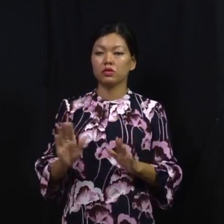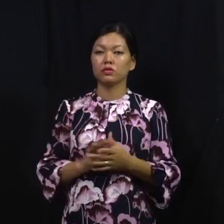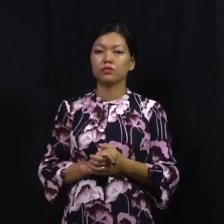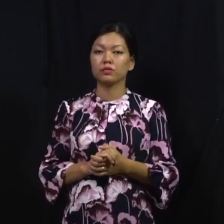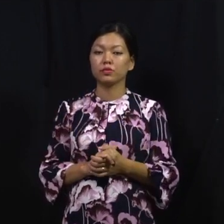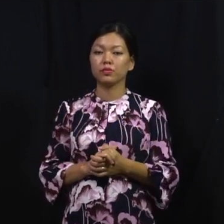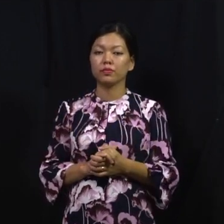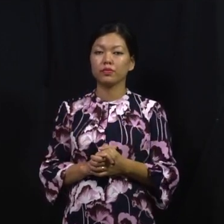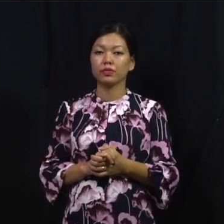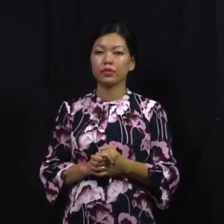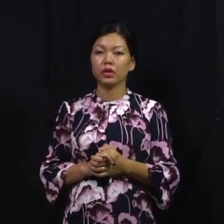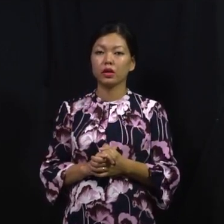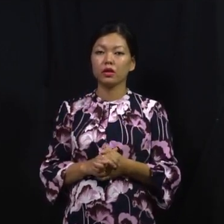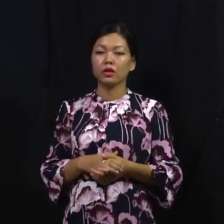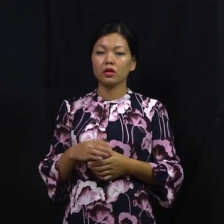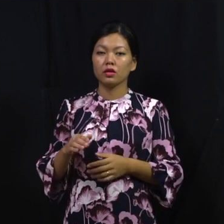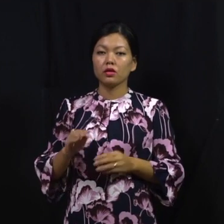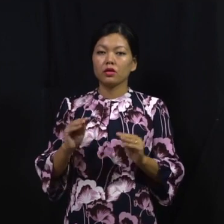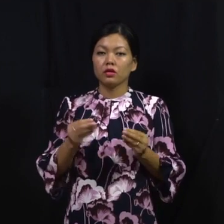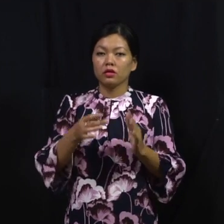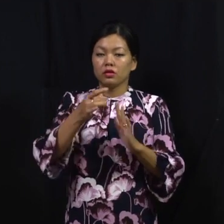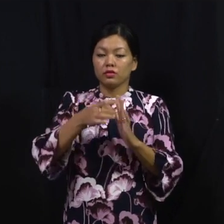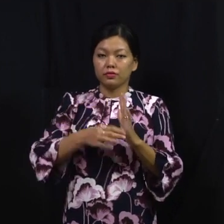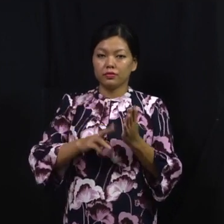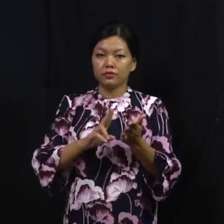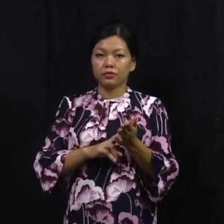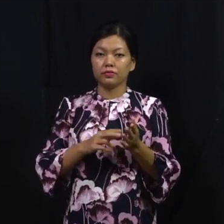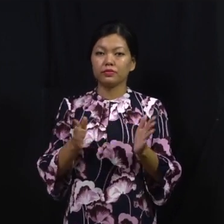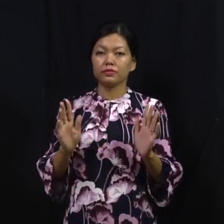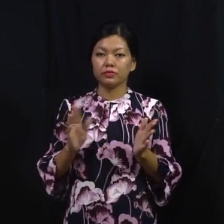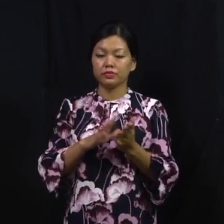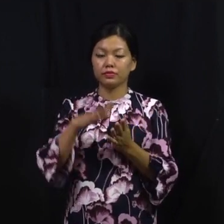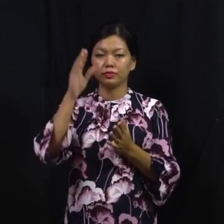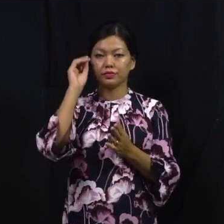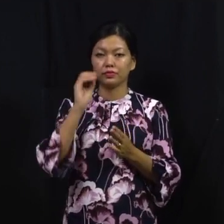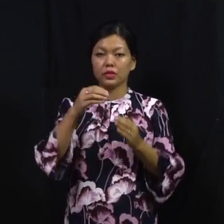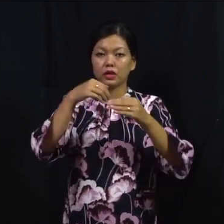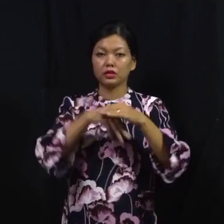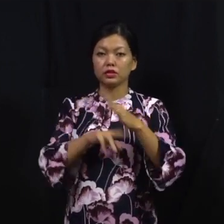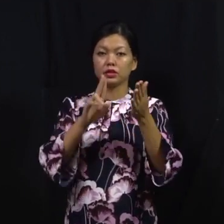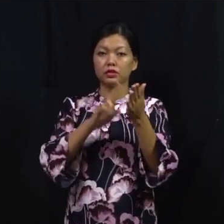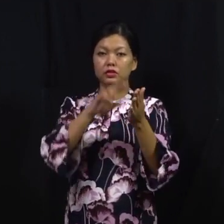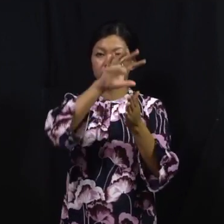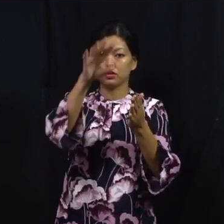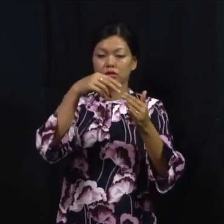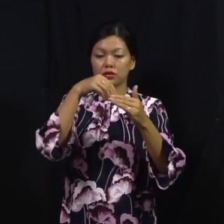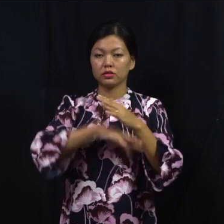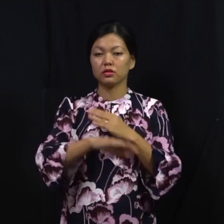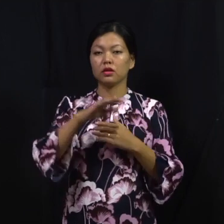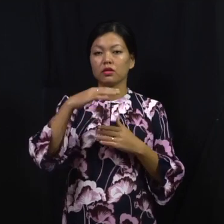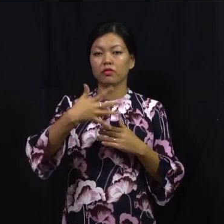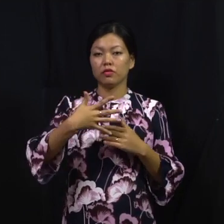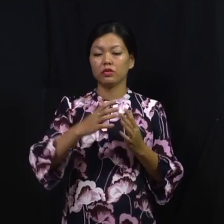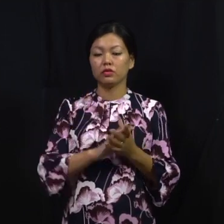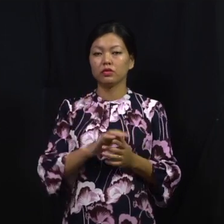understanding about the term nation, we'll look about the features. We have 5 features under nation. The first is common